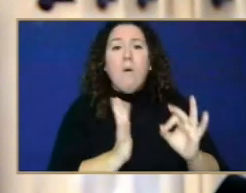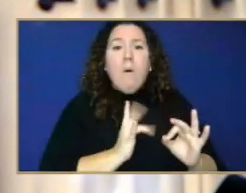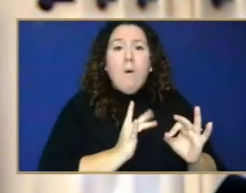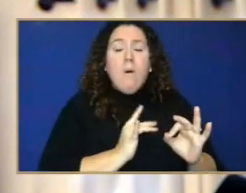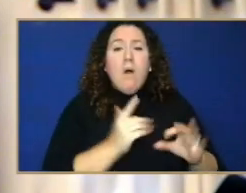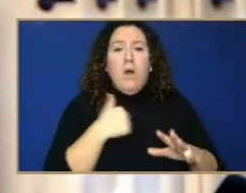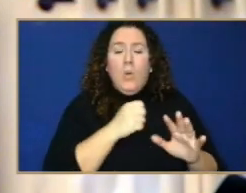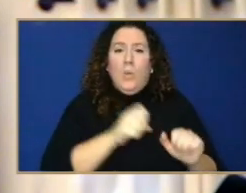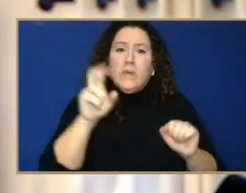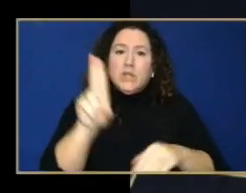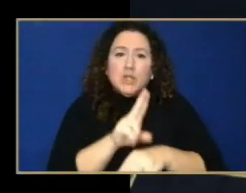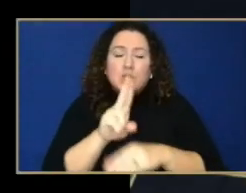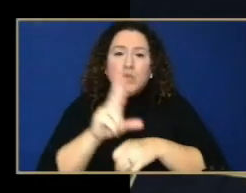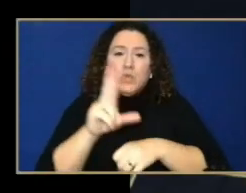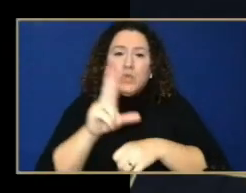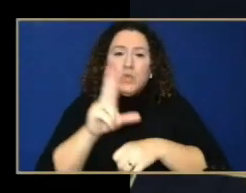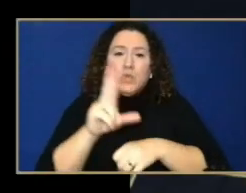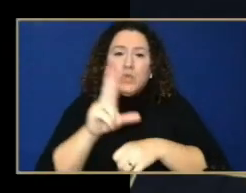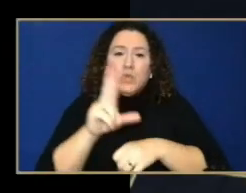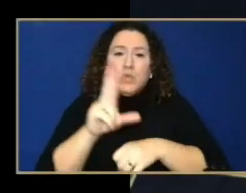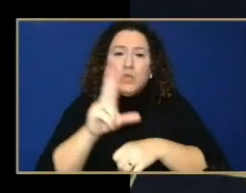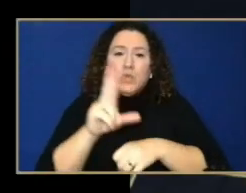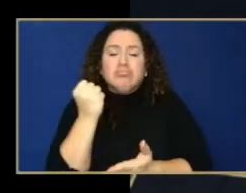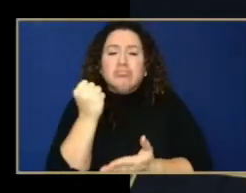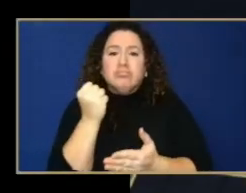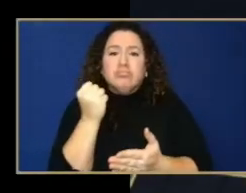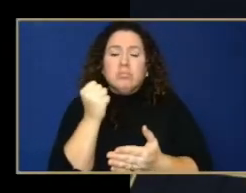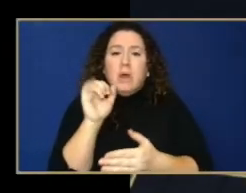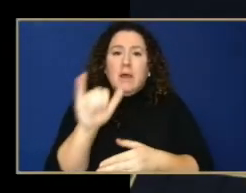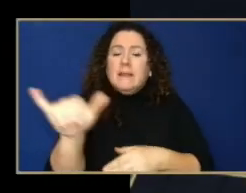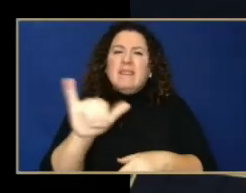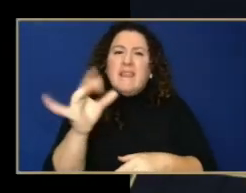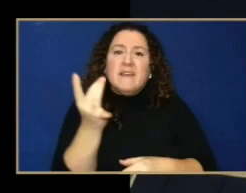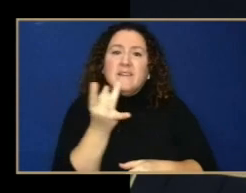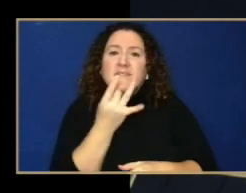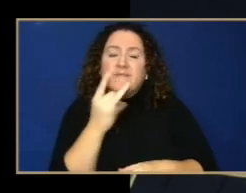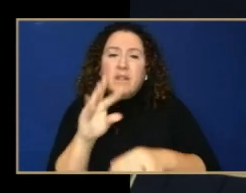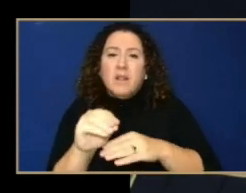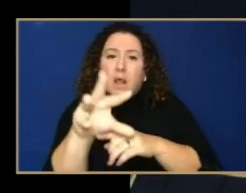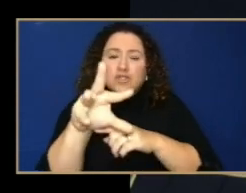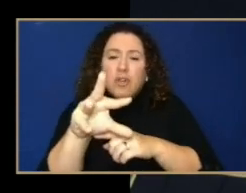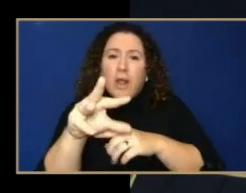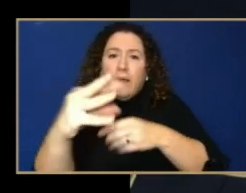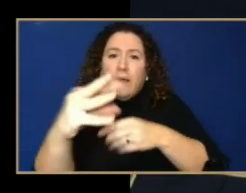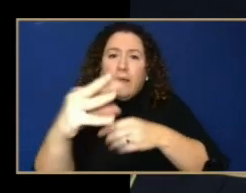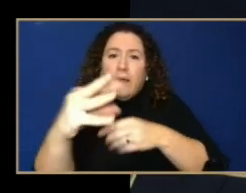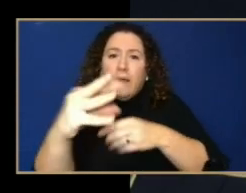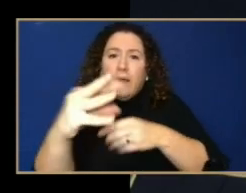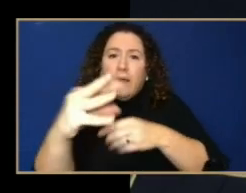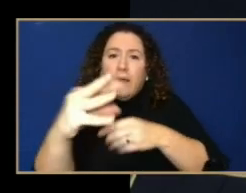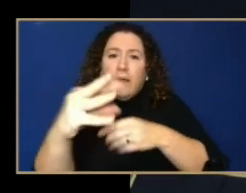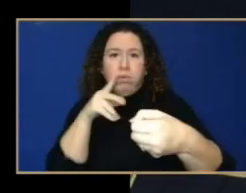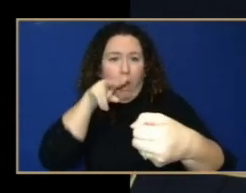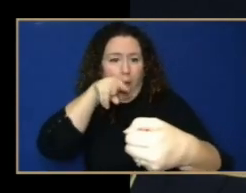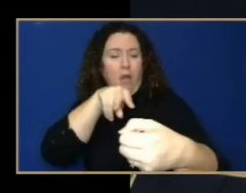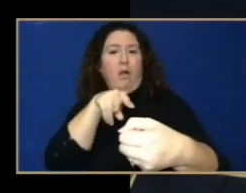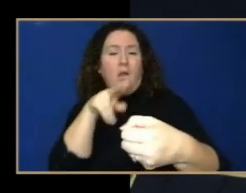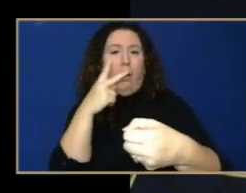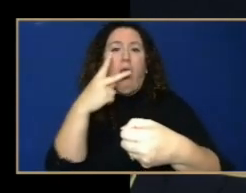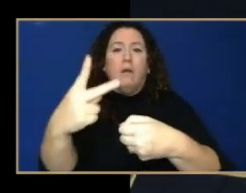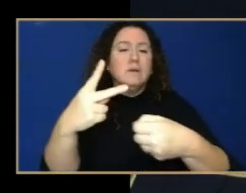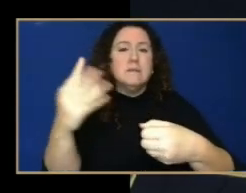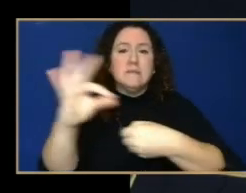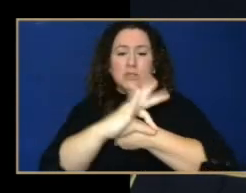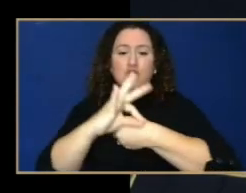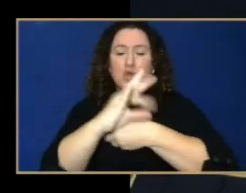some science which we perhaps might not be able to do otherwise. Um, uh, and if Jupiter were passing in front of another star, if Saturn